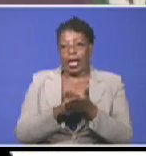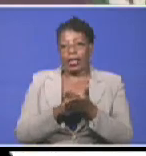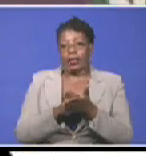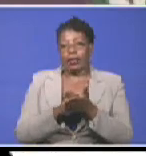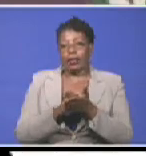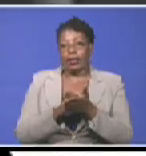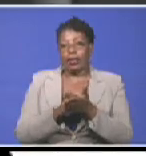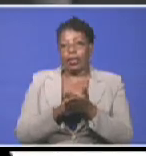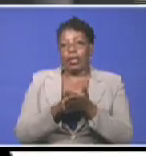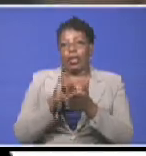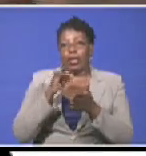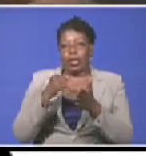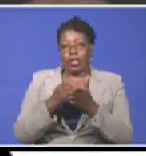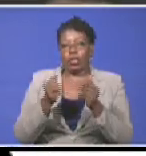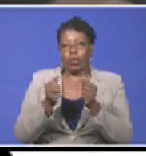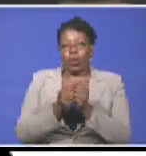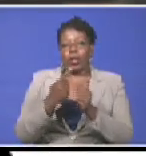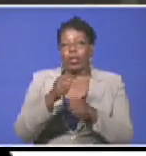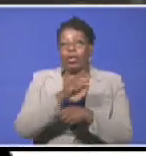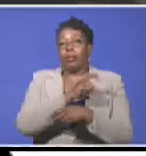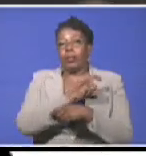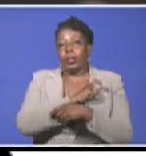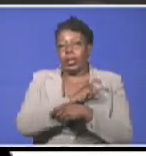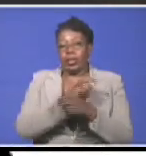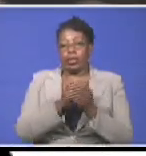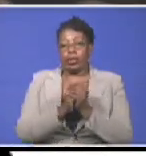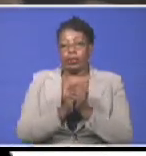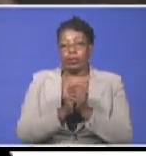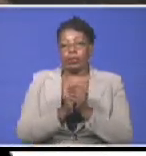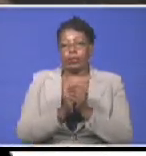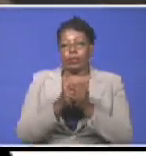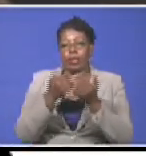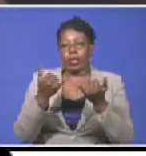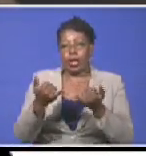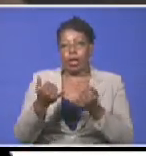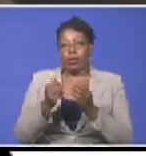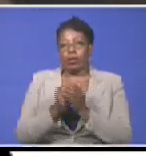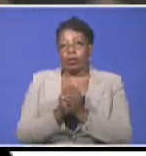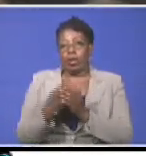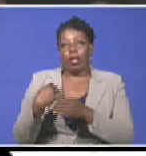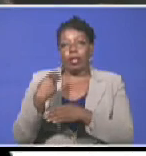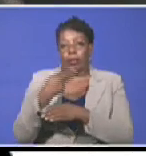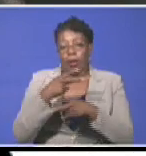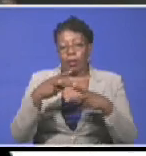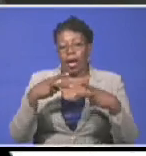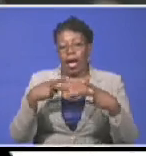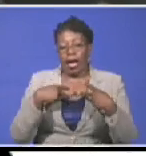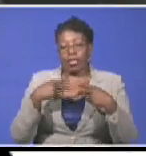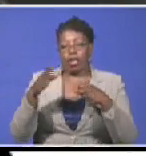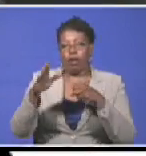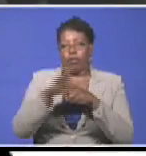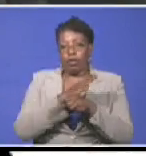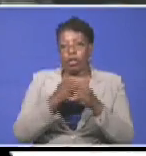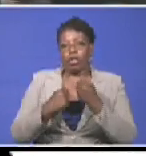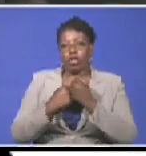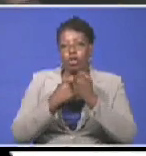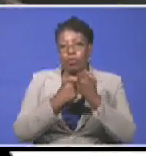the matter is with the police. The member has the complete support of the government.